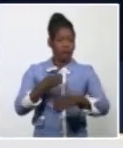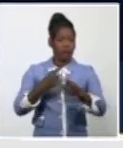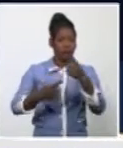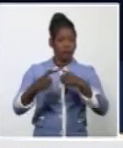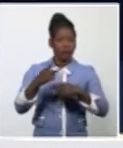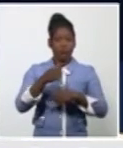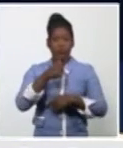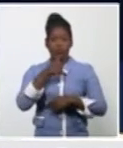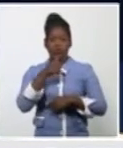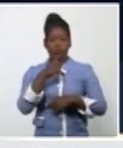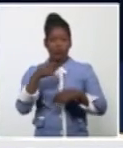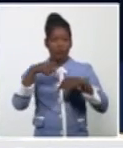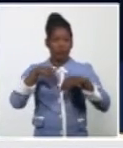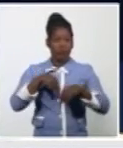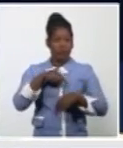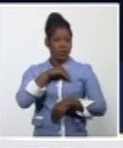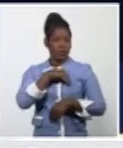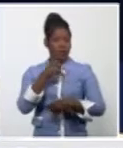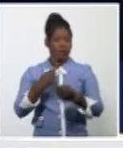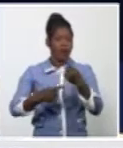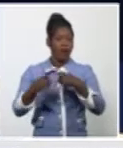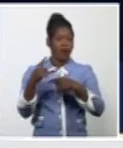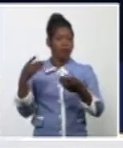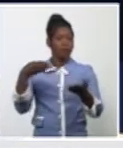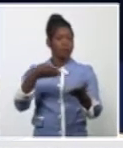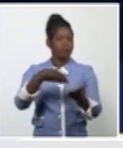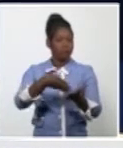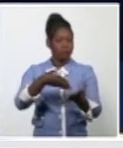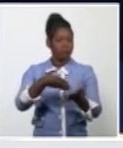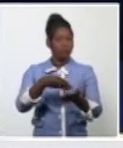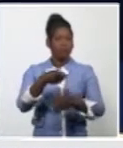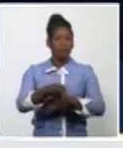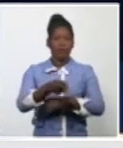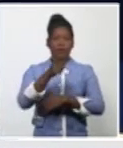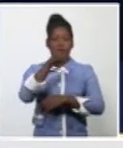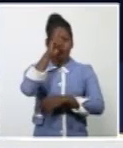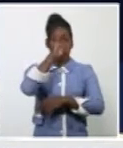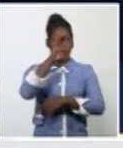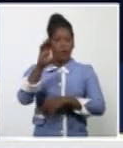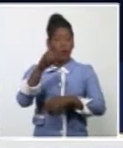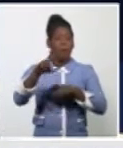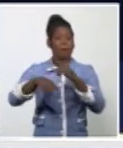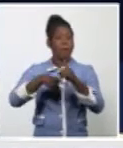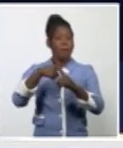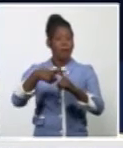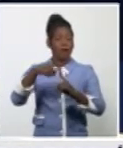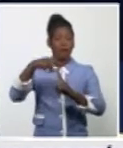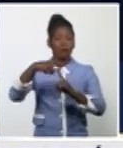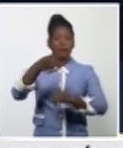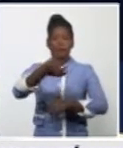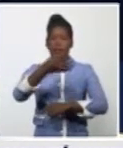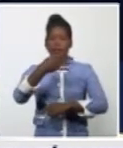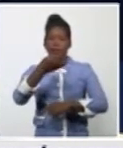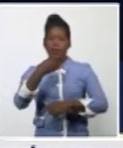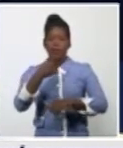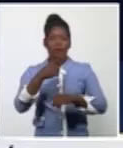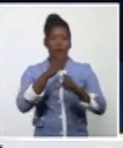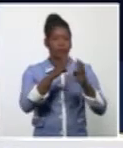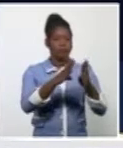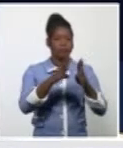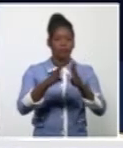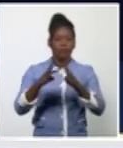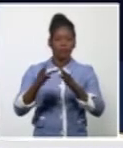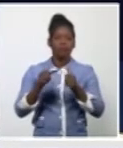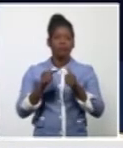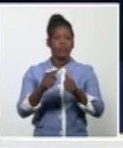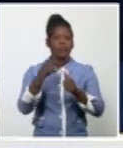our people of the importance of going to the doctor timely, in a timely fashion, as early as possible, of the